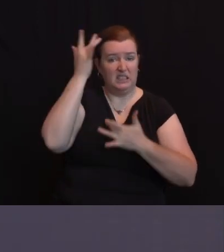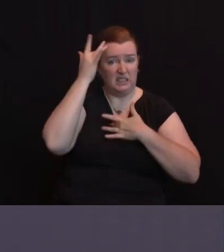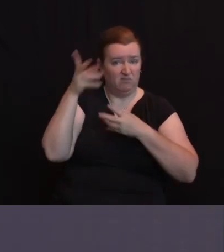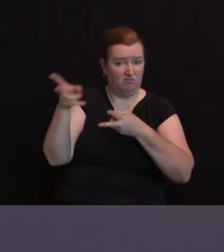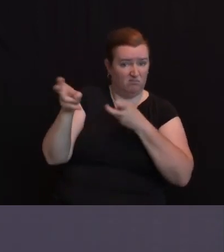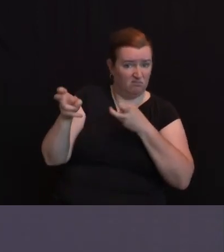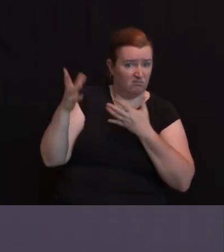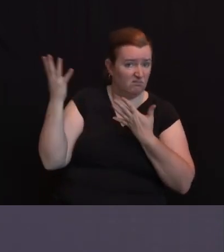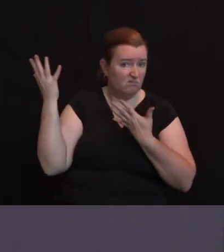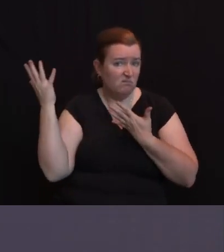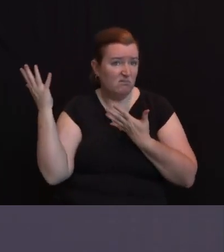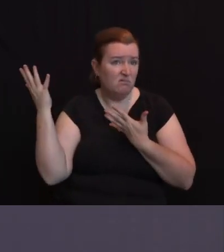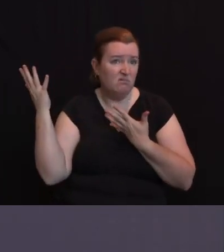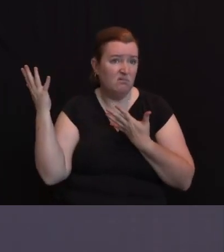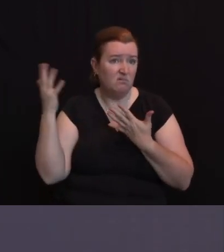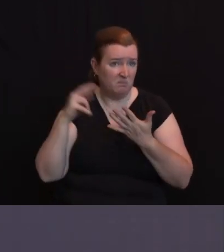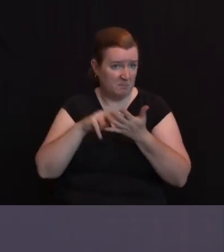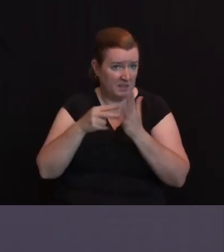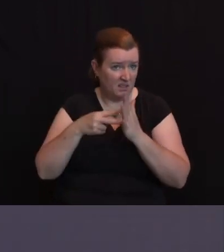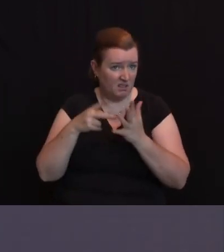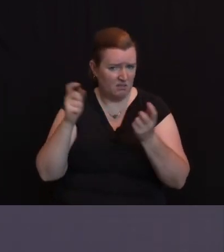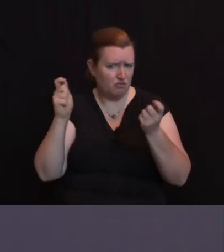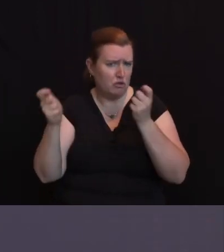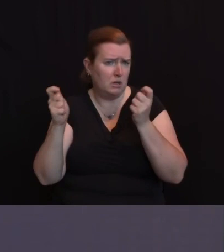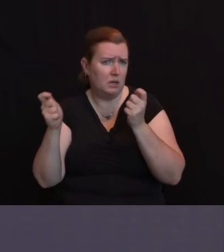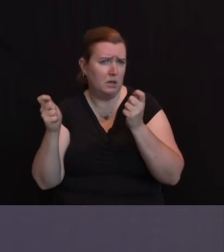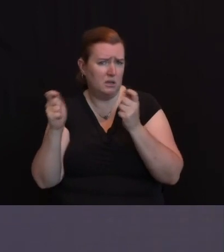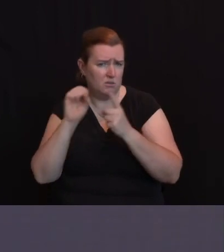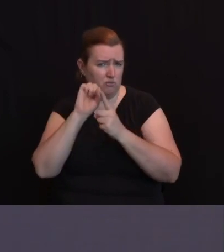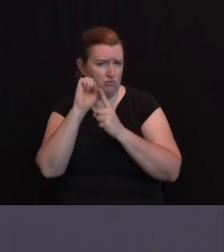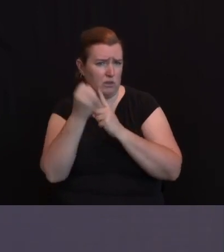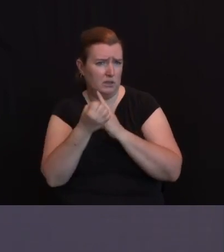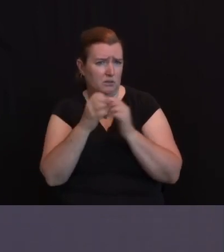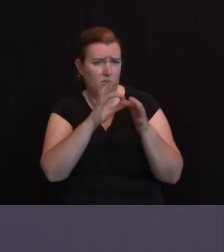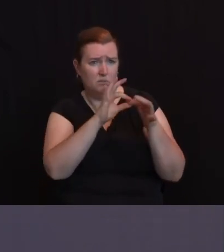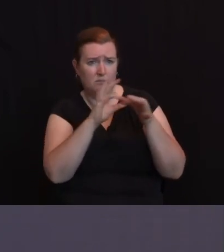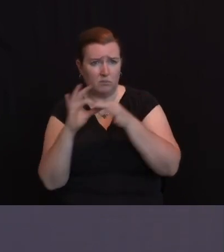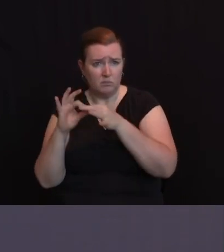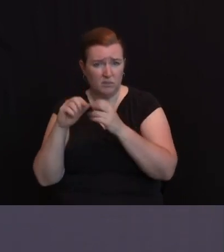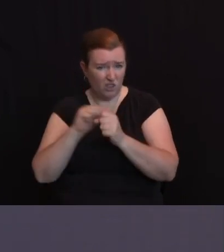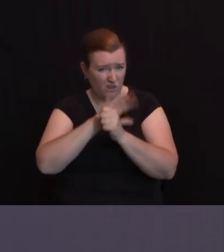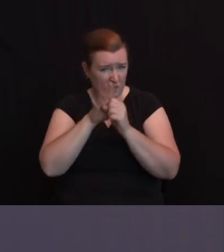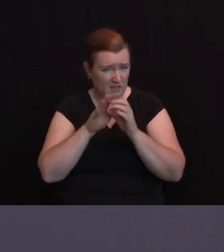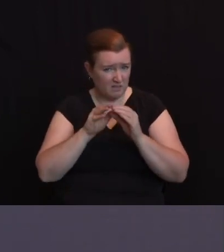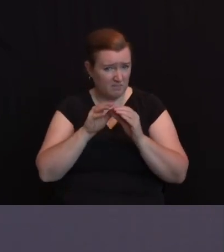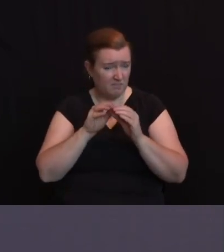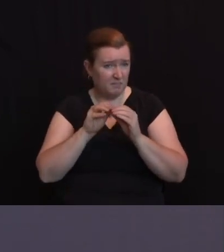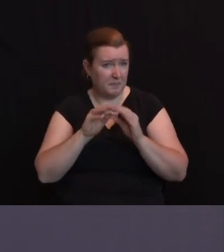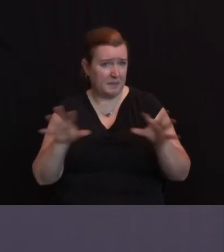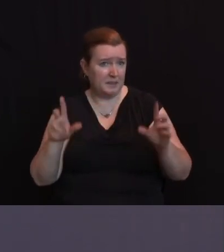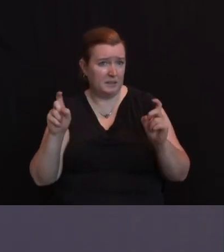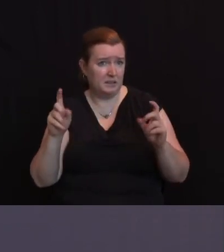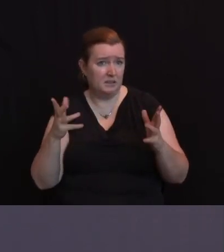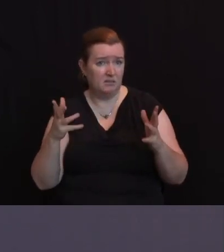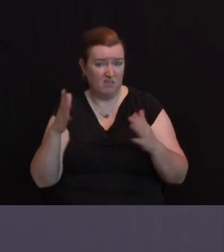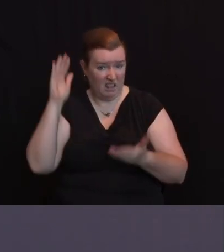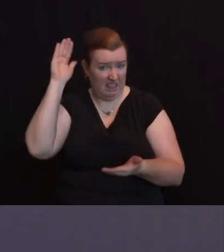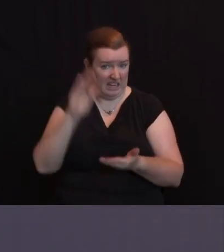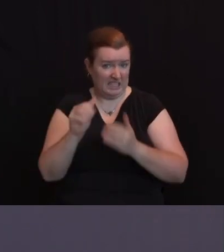sort of a changing kind of situation with regard to this pandemic and perhaps not as dangerous? I don't